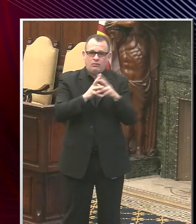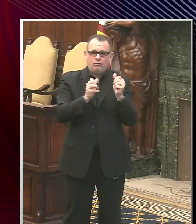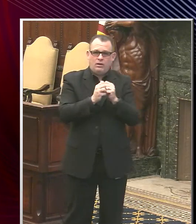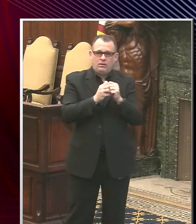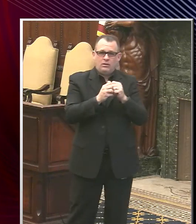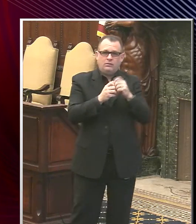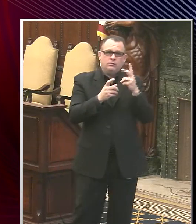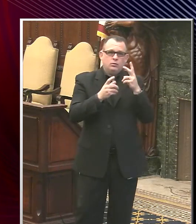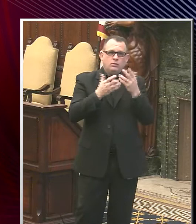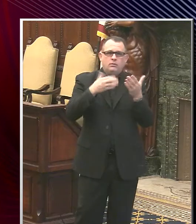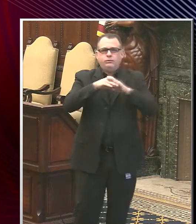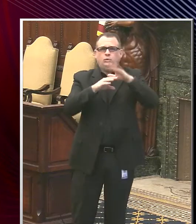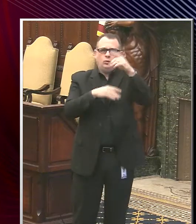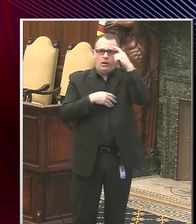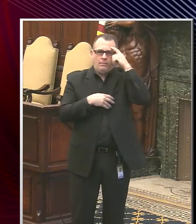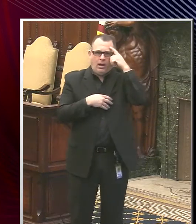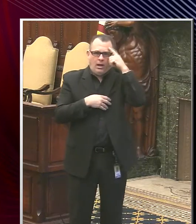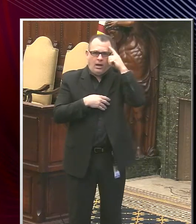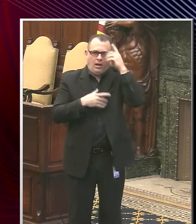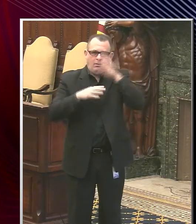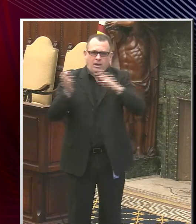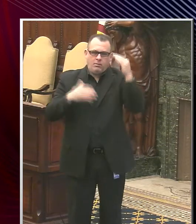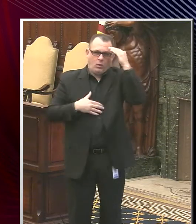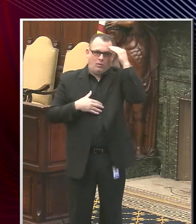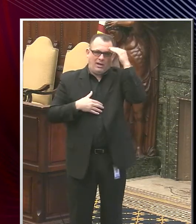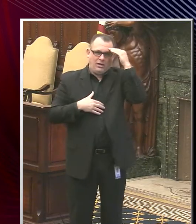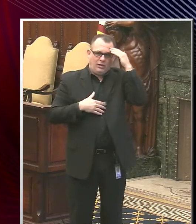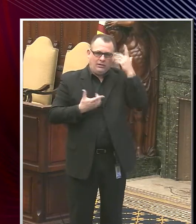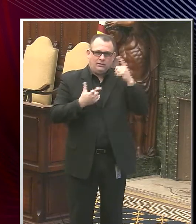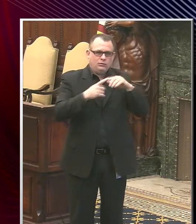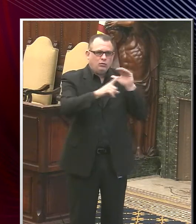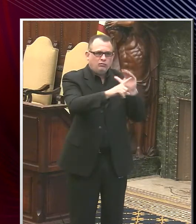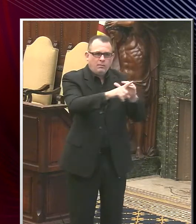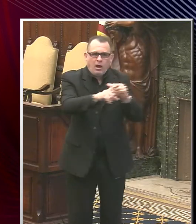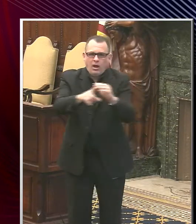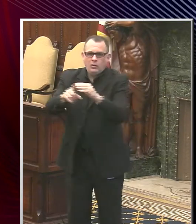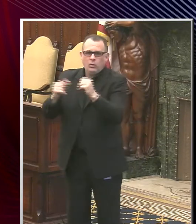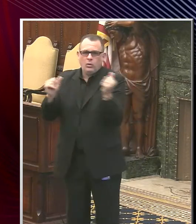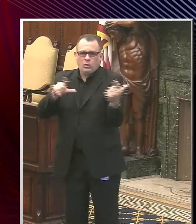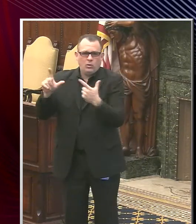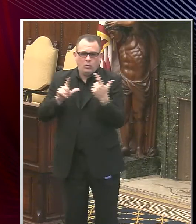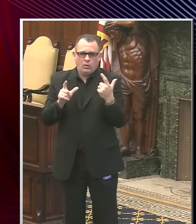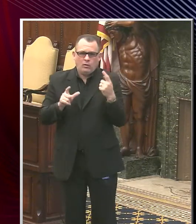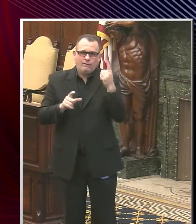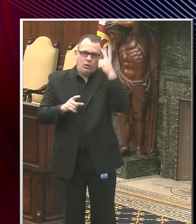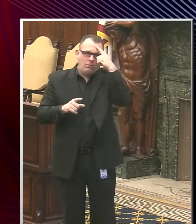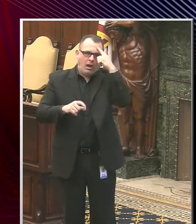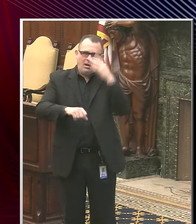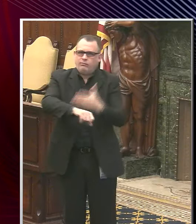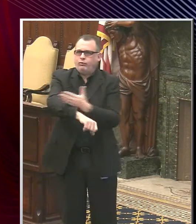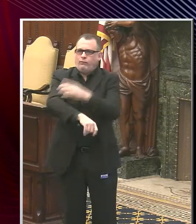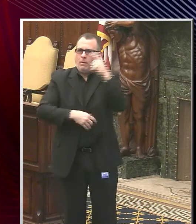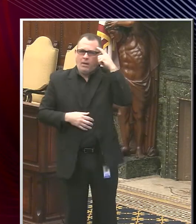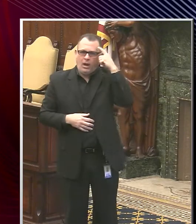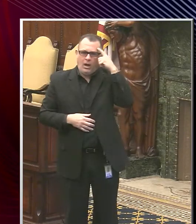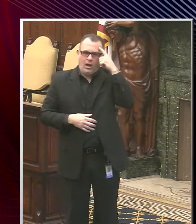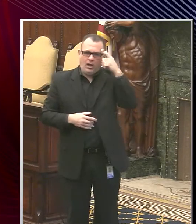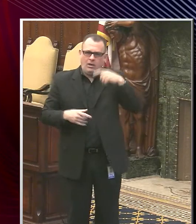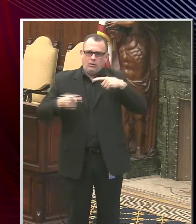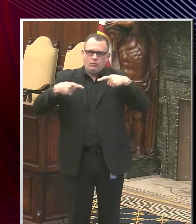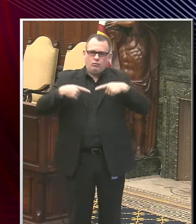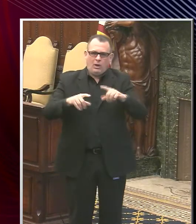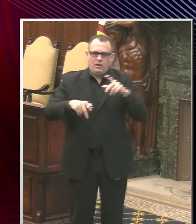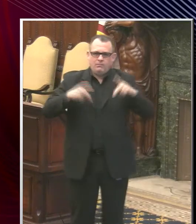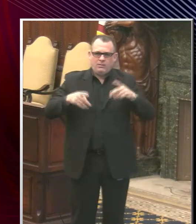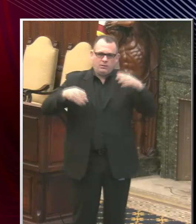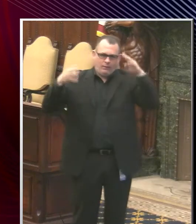a new public awareness campaign that offers a behavioral health booster for the mind while people are focused on getting